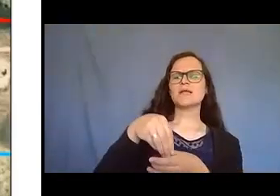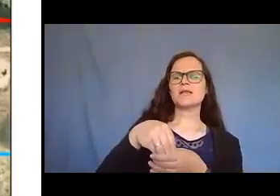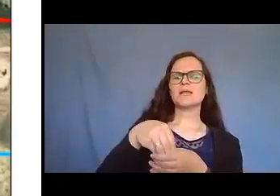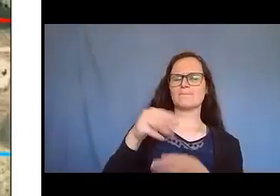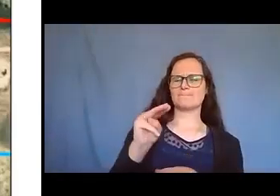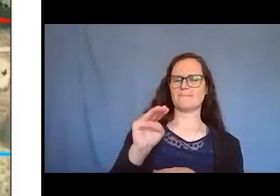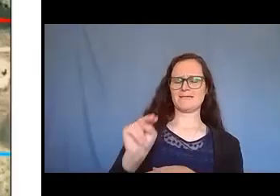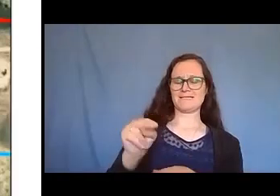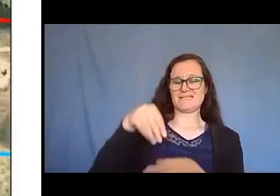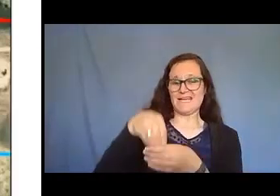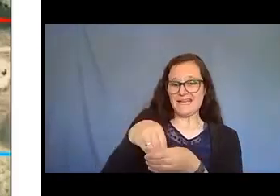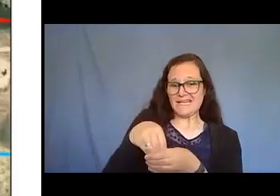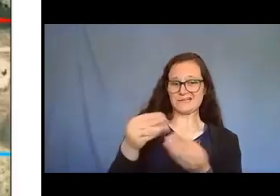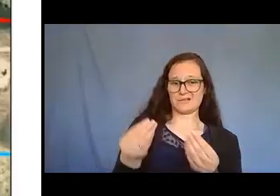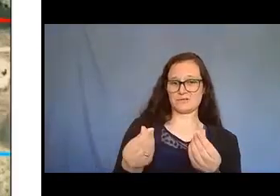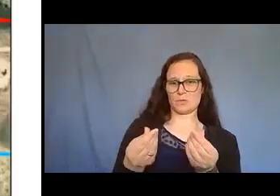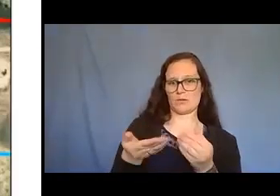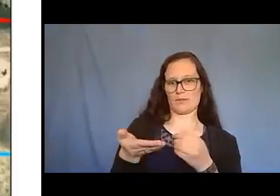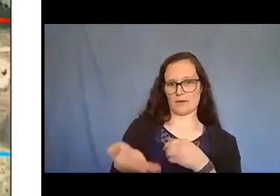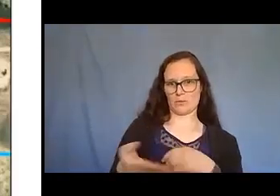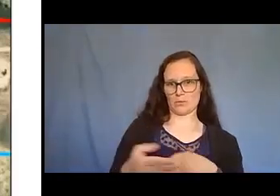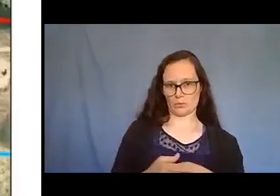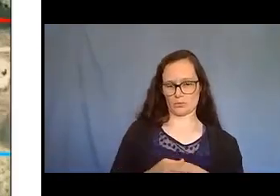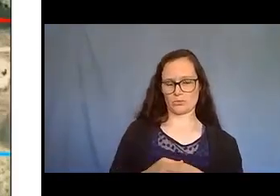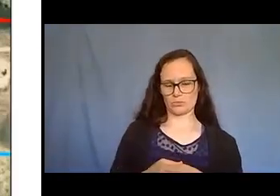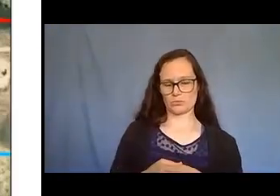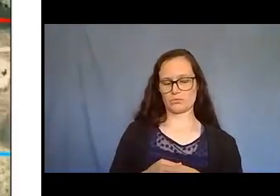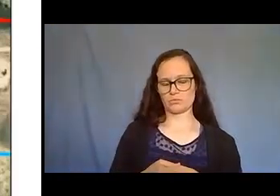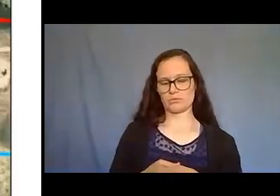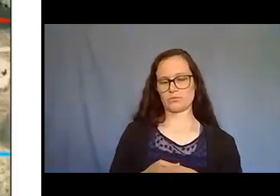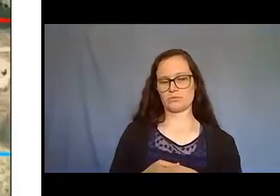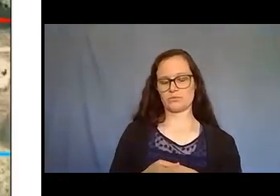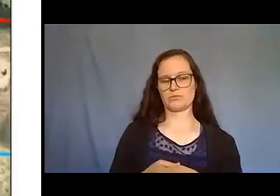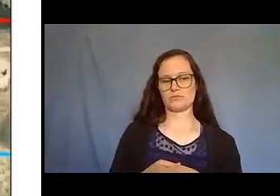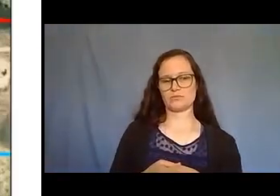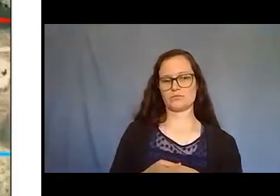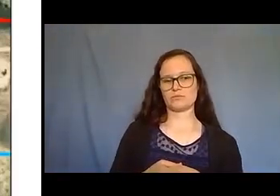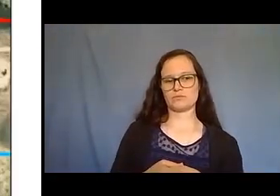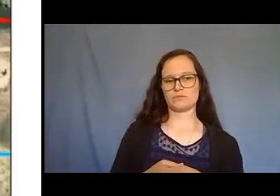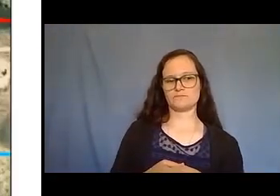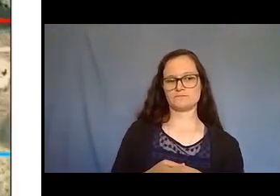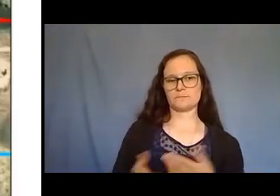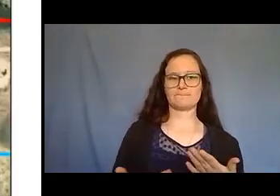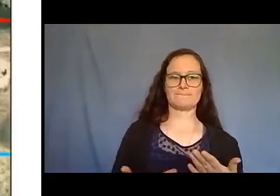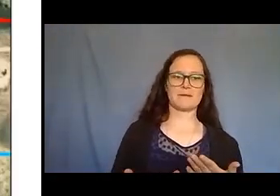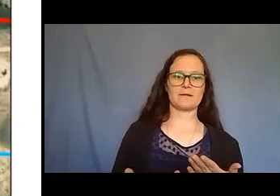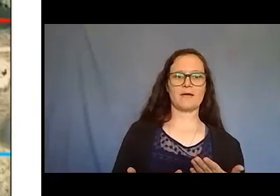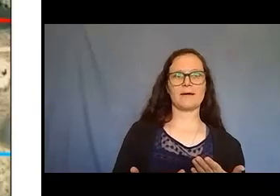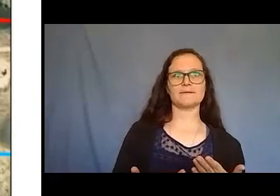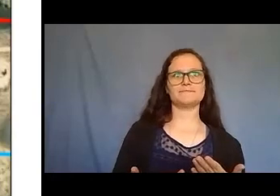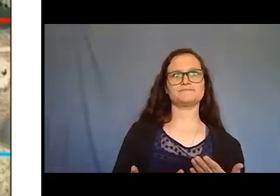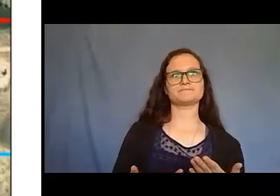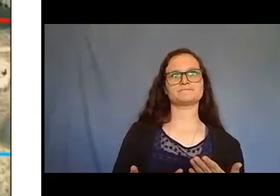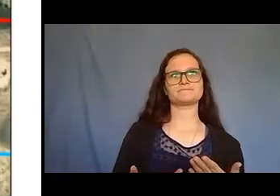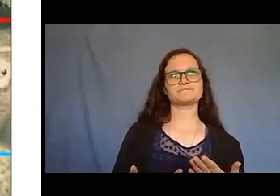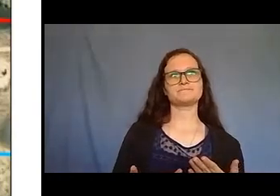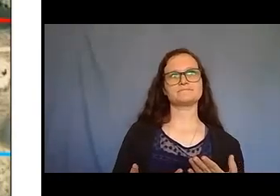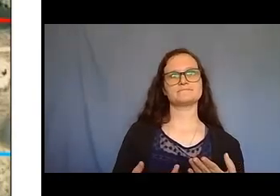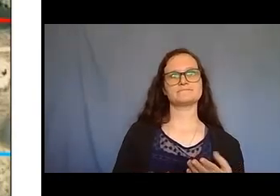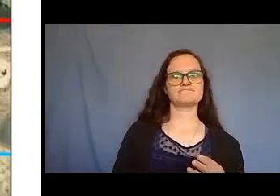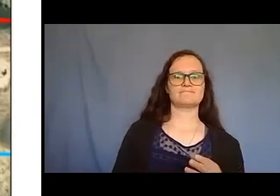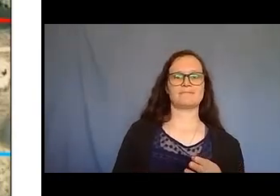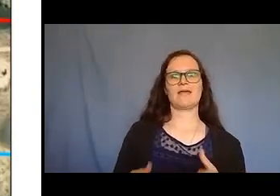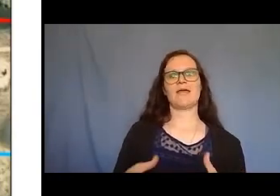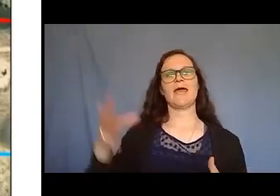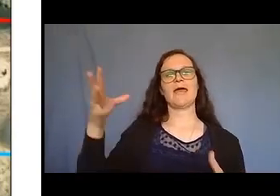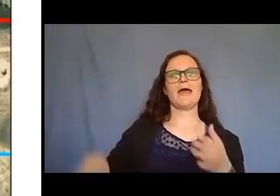that is in the sediments there, sort of reinforcing or building on our ideas of what background manganese is